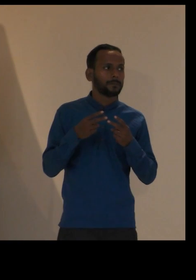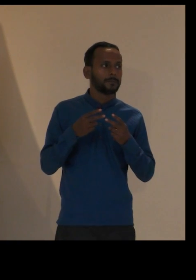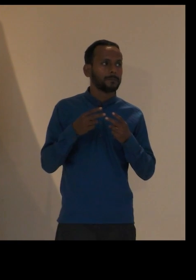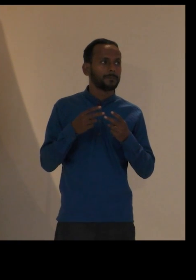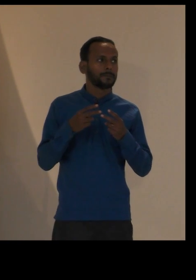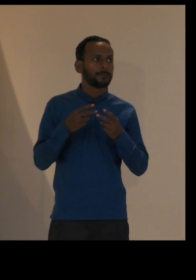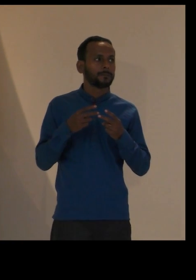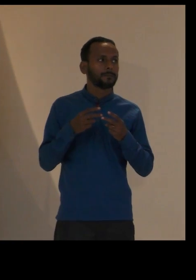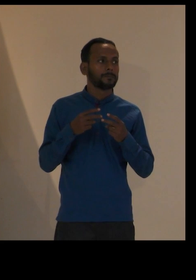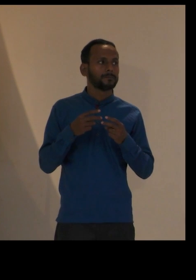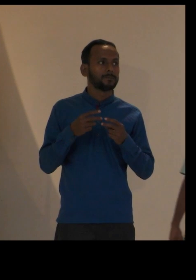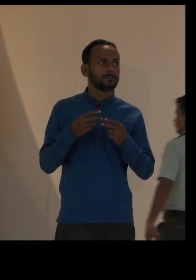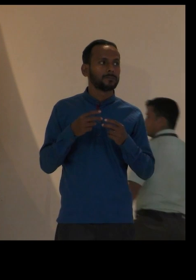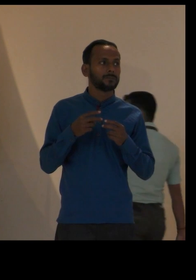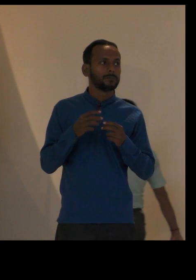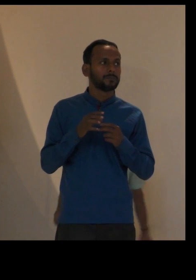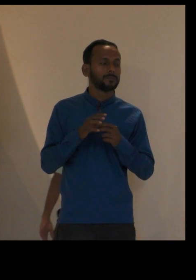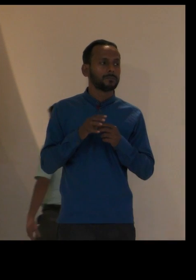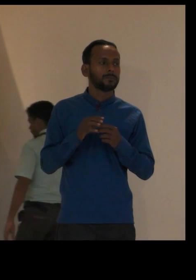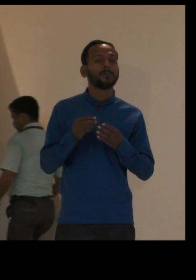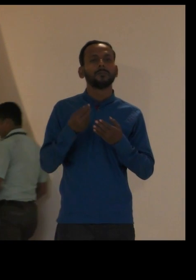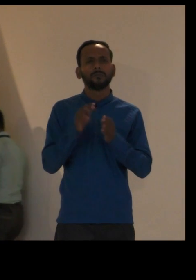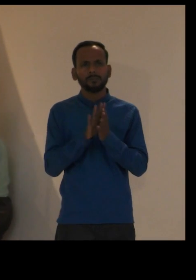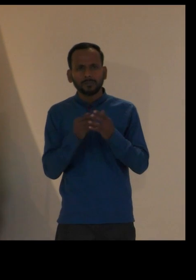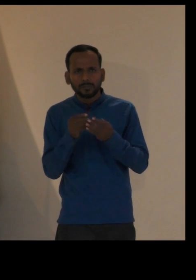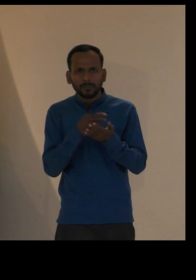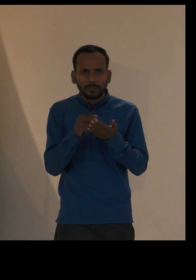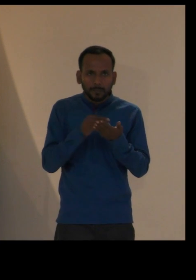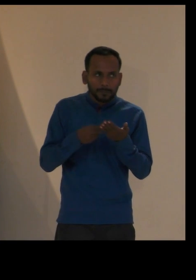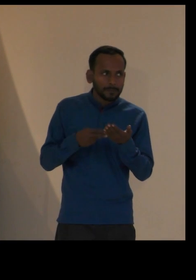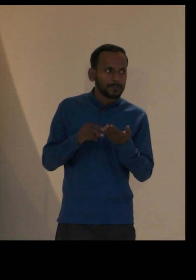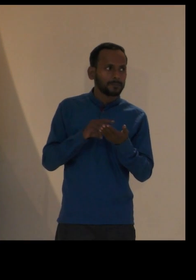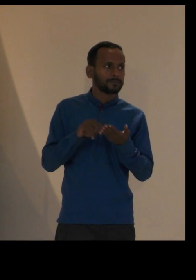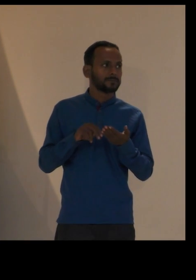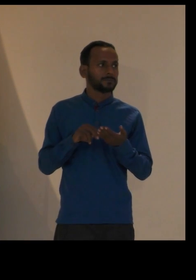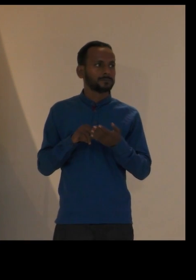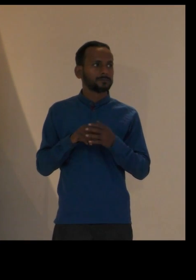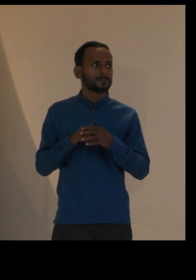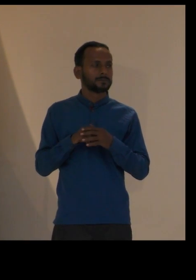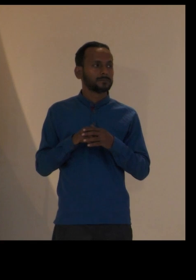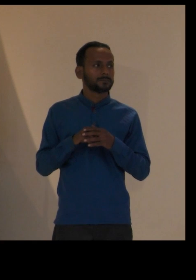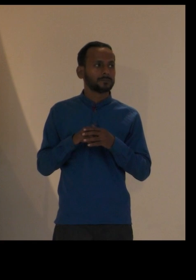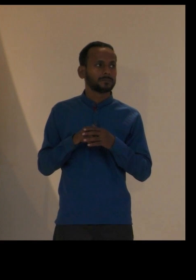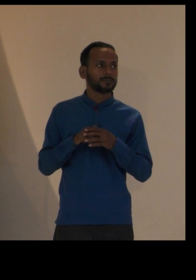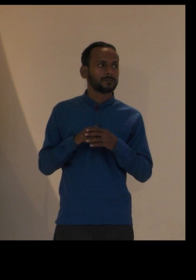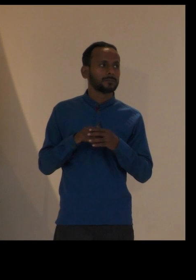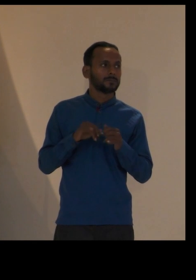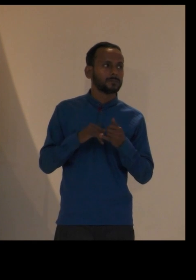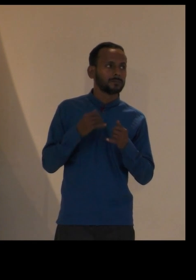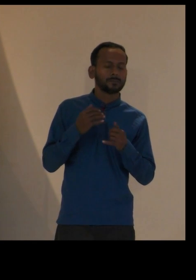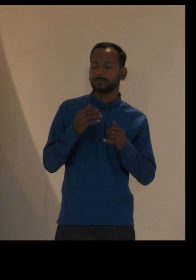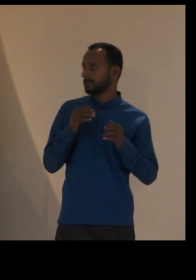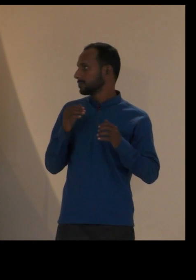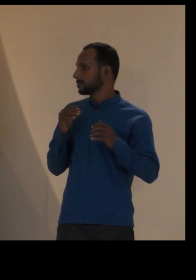really spend a lot of time with old manuscripts or even new manuscripts. So there must be